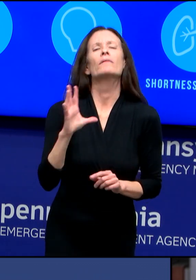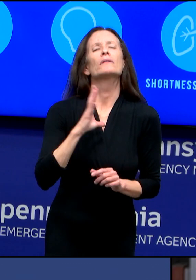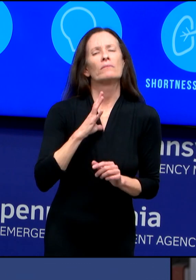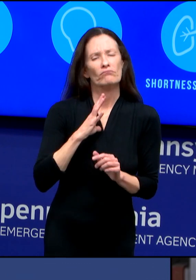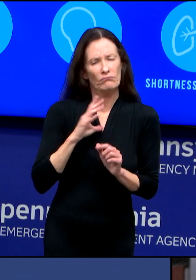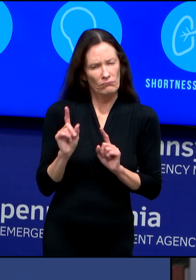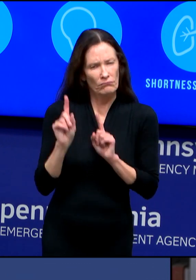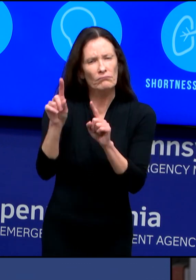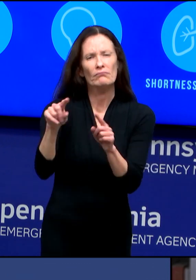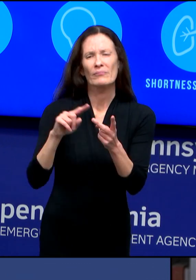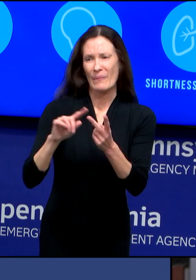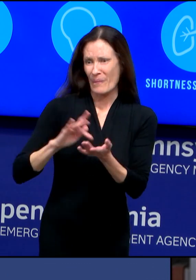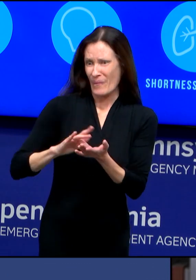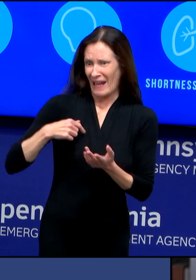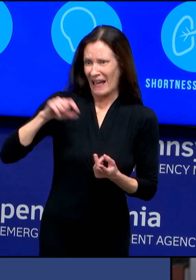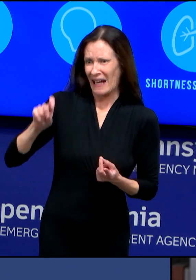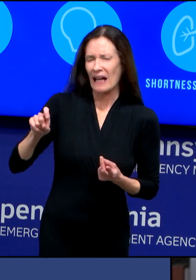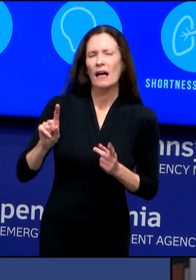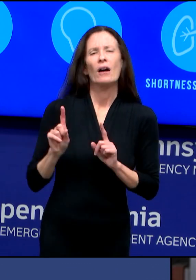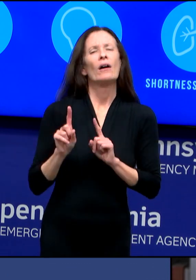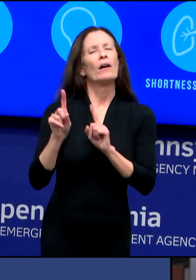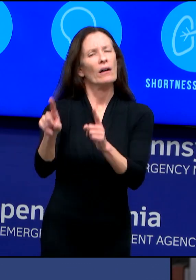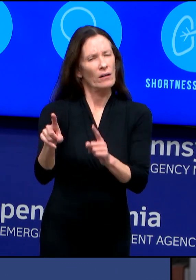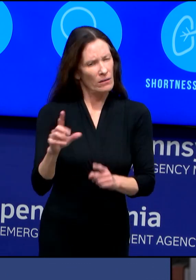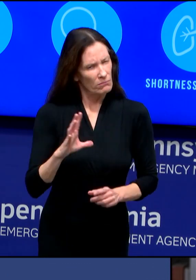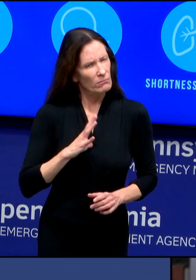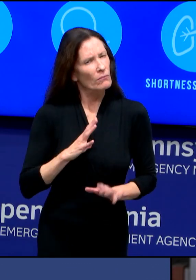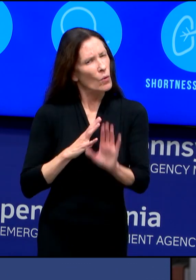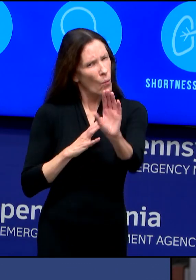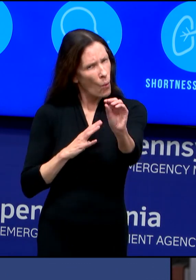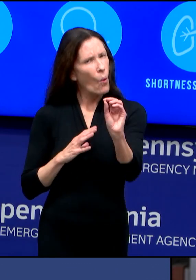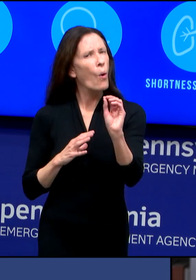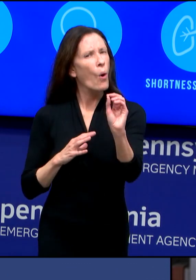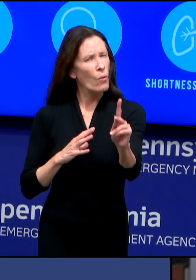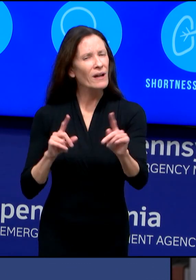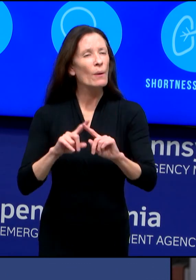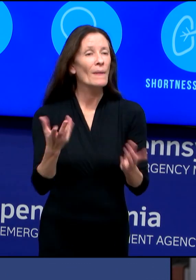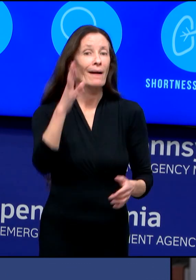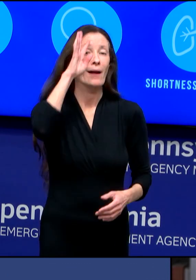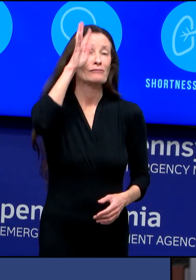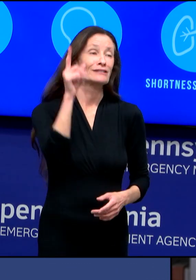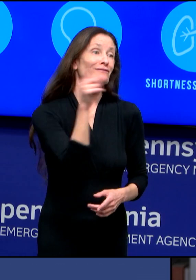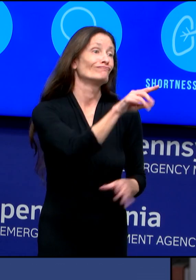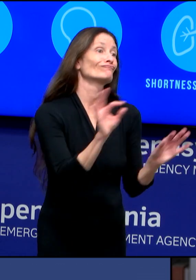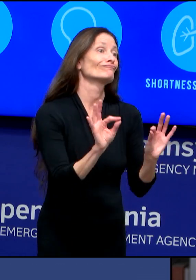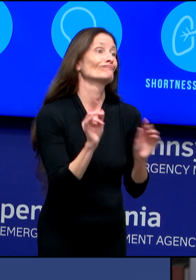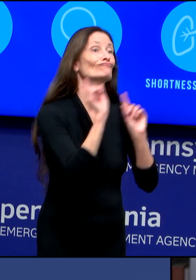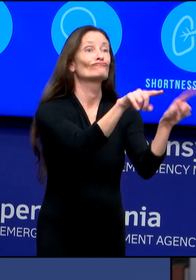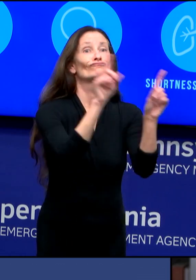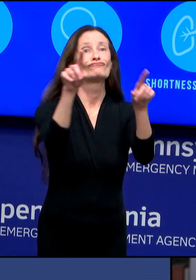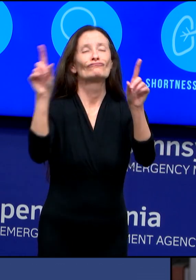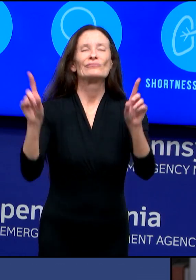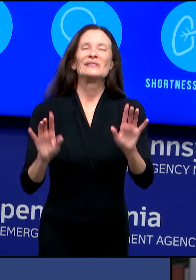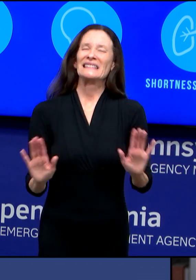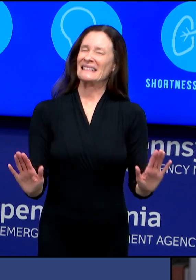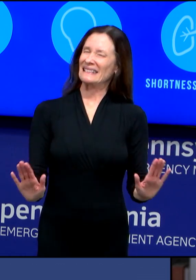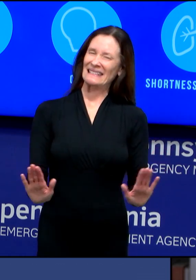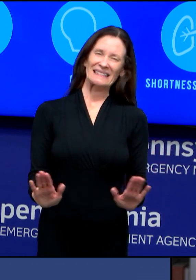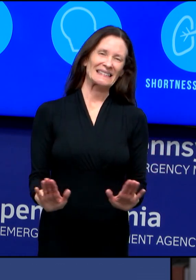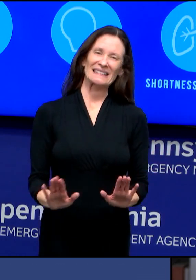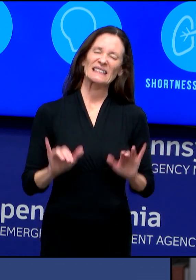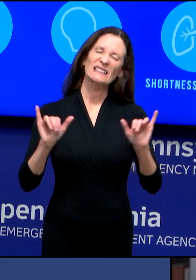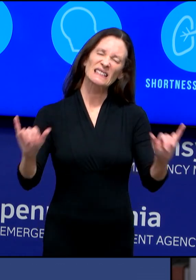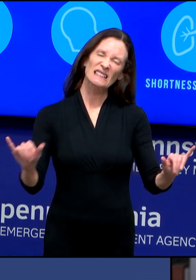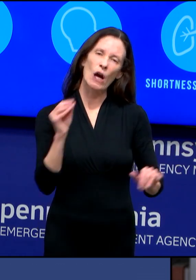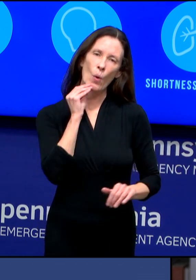the drugstore, then by all means they should do that. And then, Governor, as a follow-up to that, I'm getting a lot of questions about,